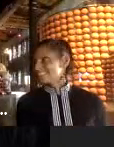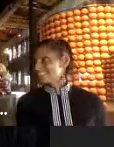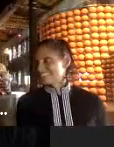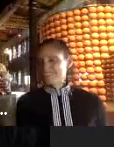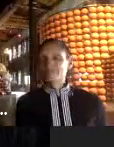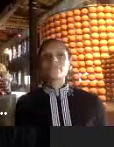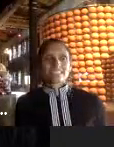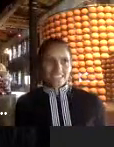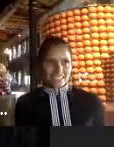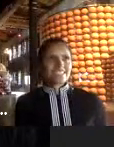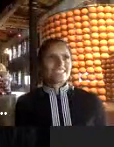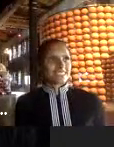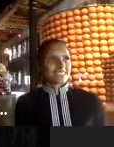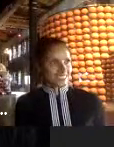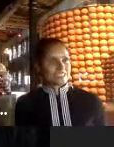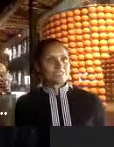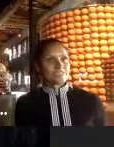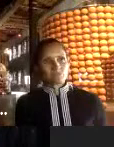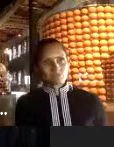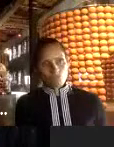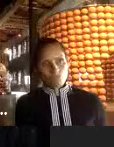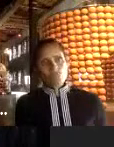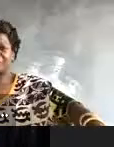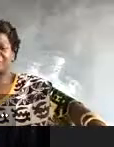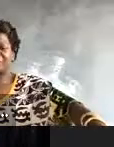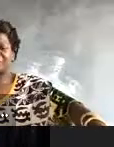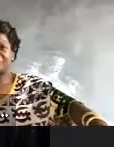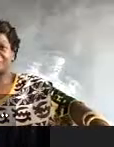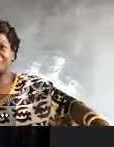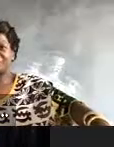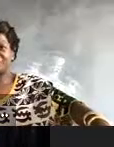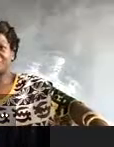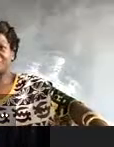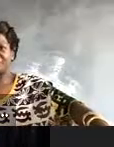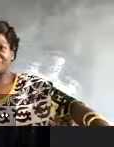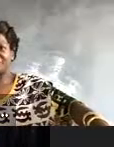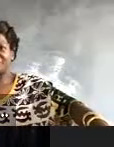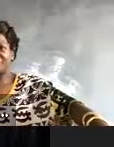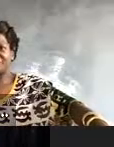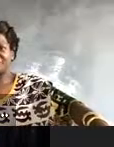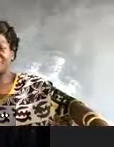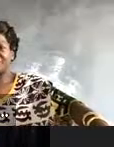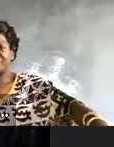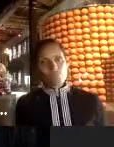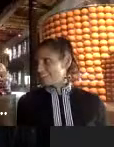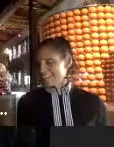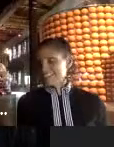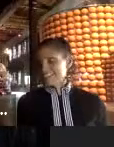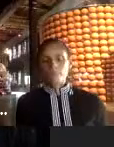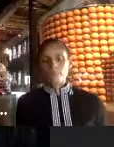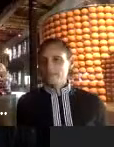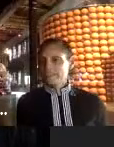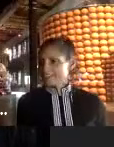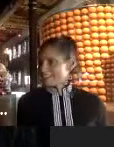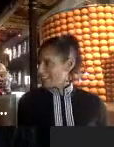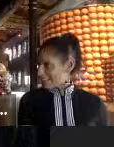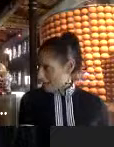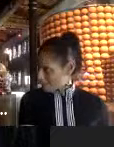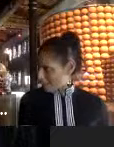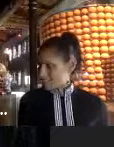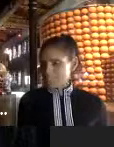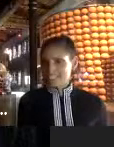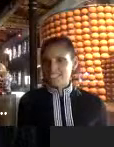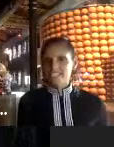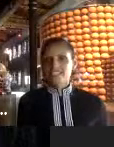had a very busy schedule, but she was always on our top list. And I was just like, I really want. And at that point, we had already